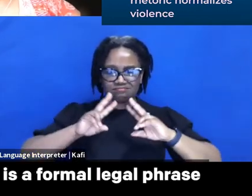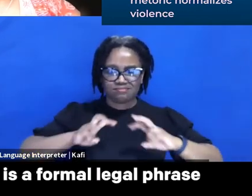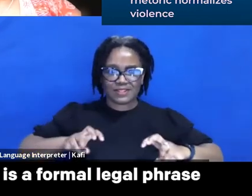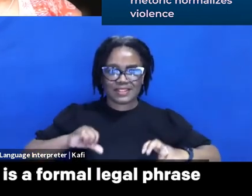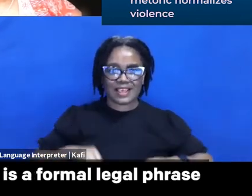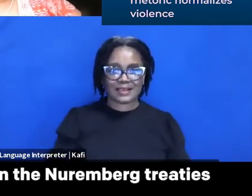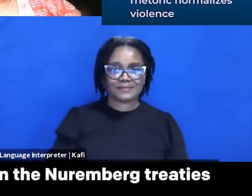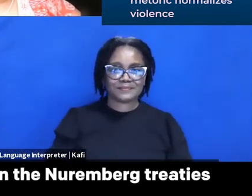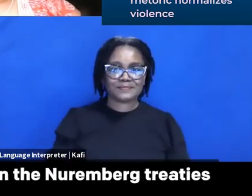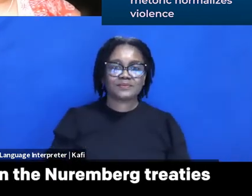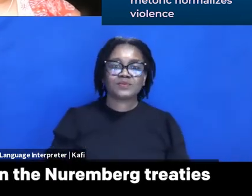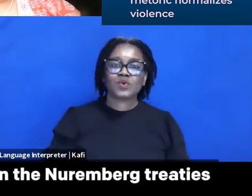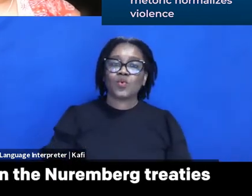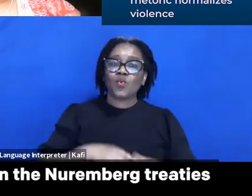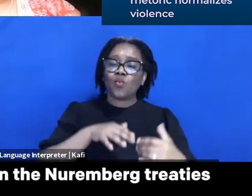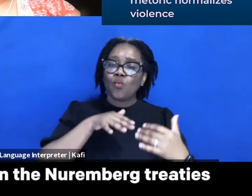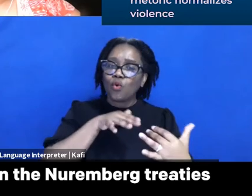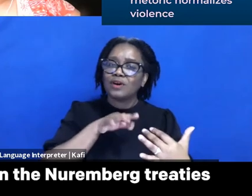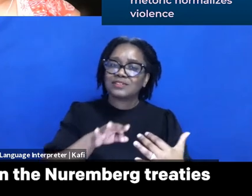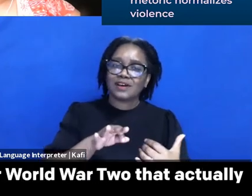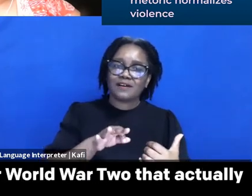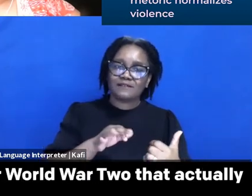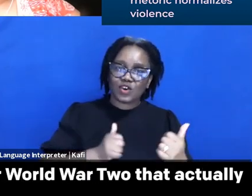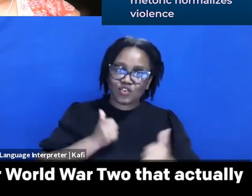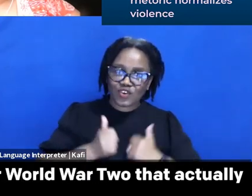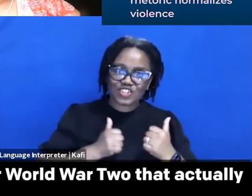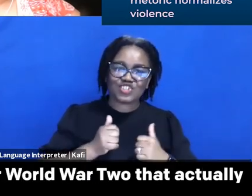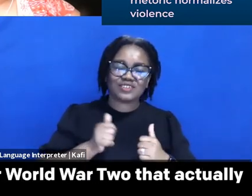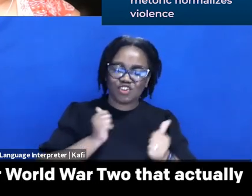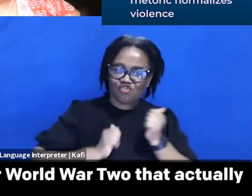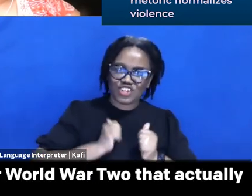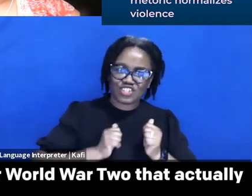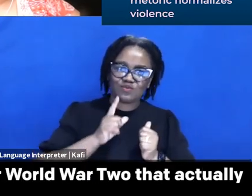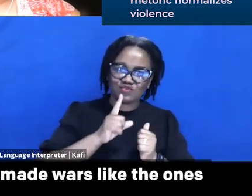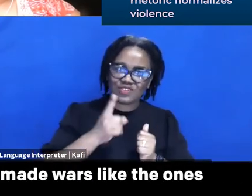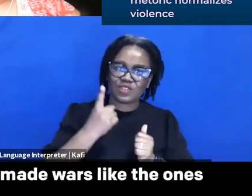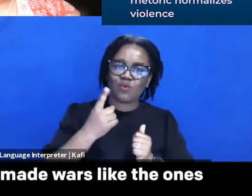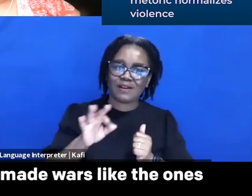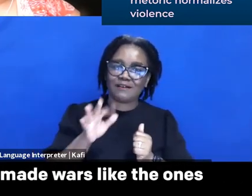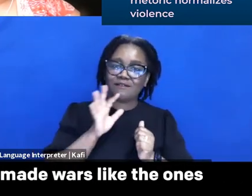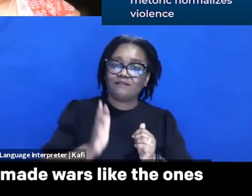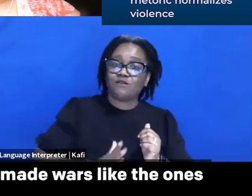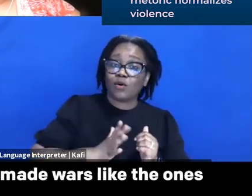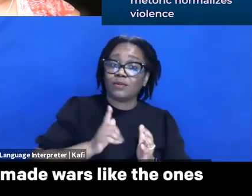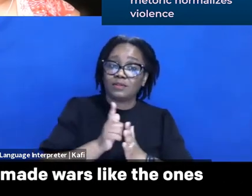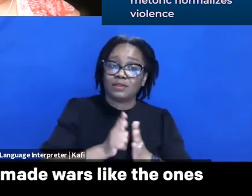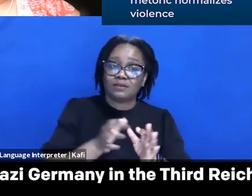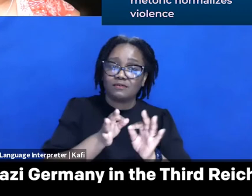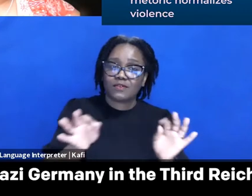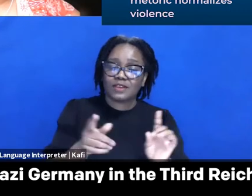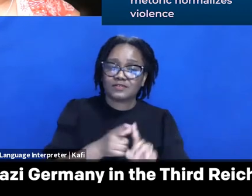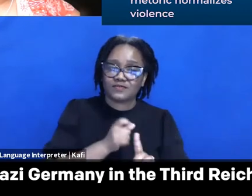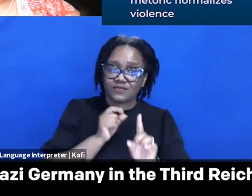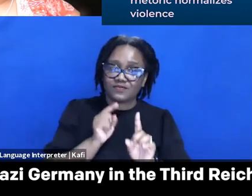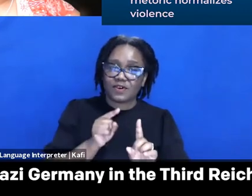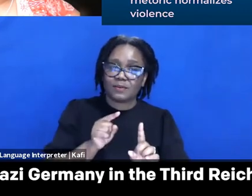legal phrase in the Nuremberg treaties after World War II that actually made wars like the ones that